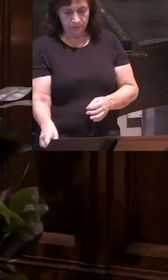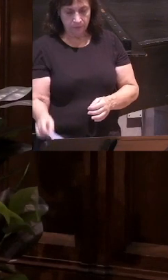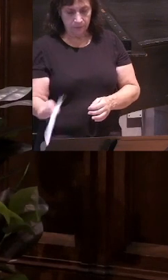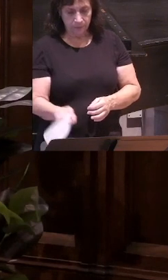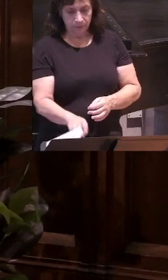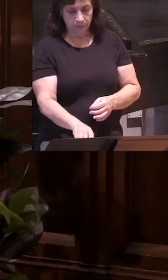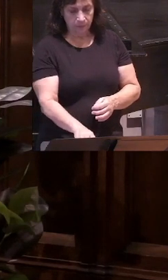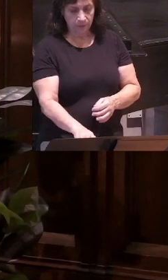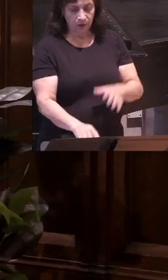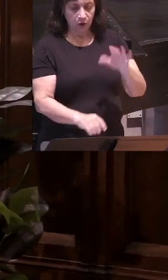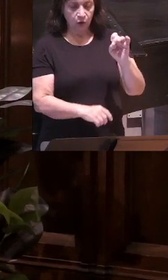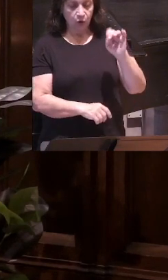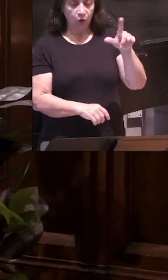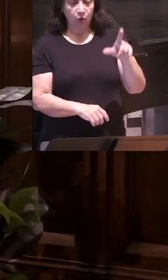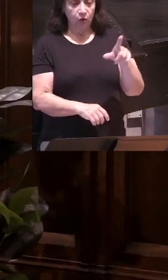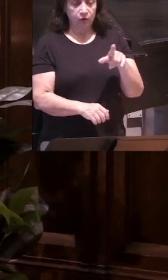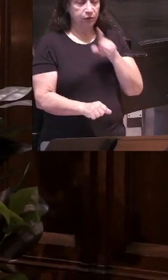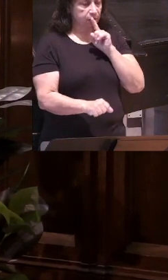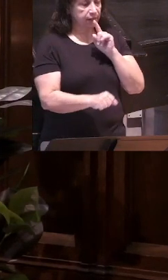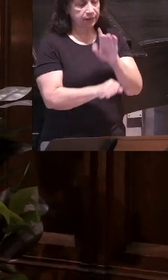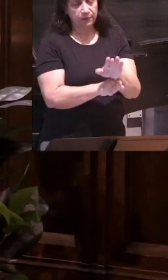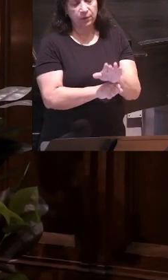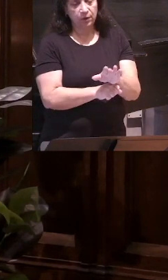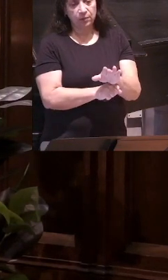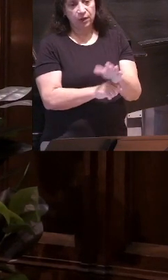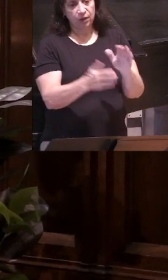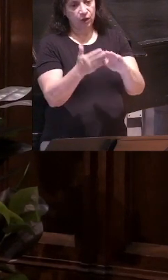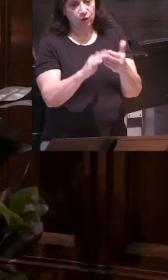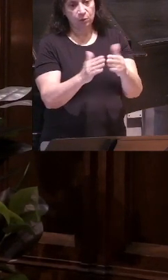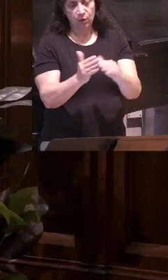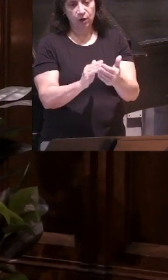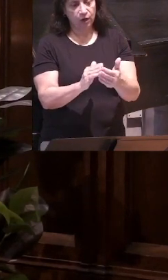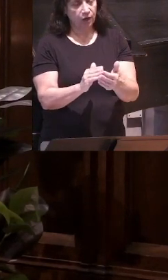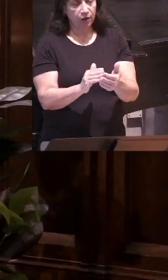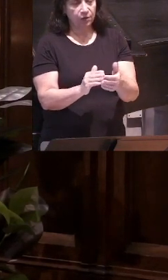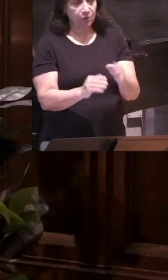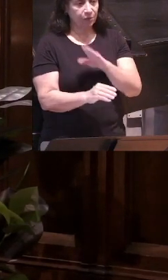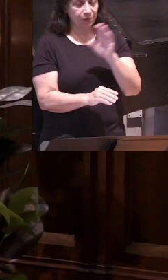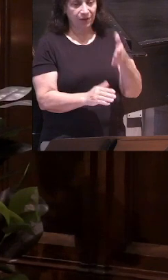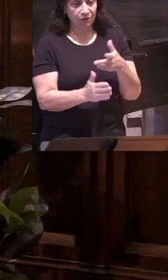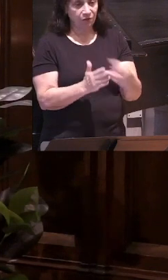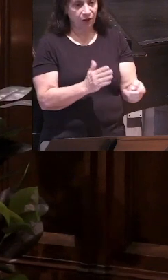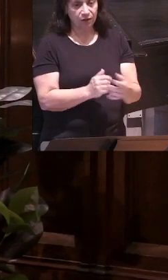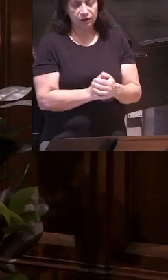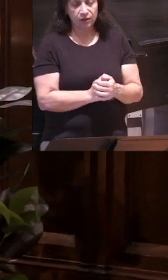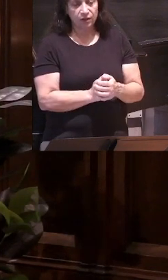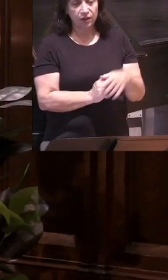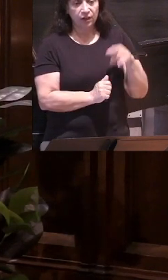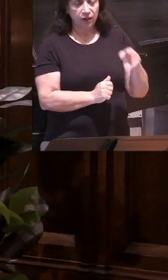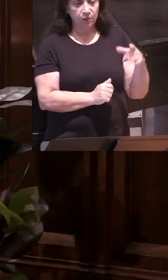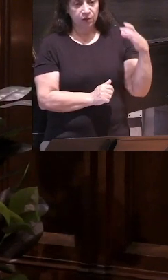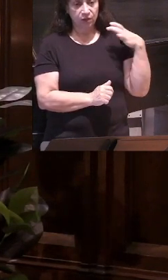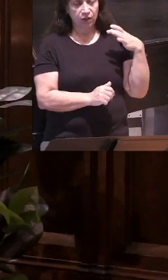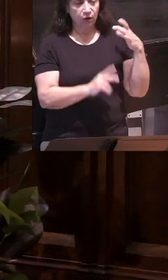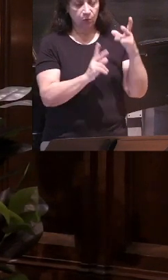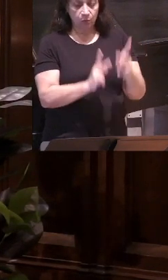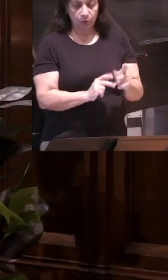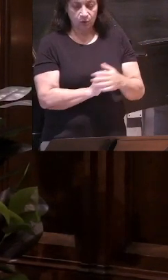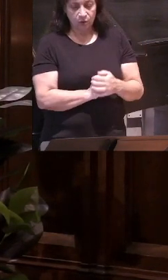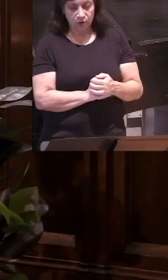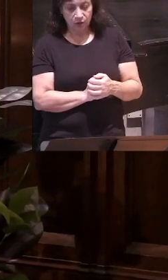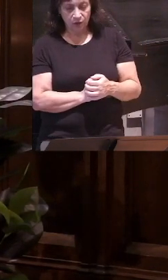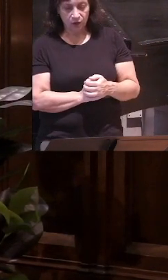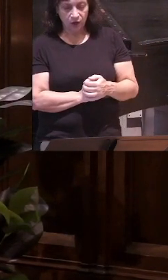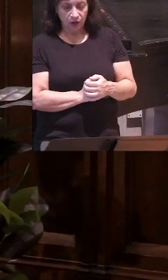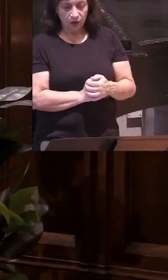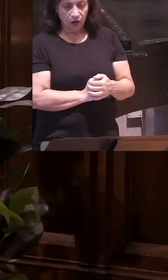Earl's dedication and commitment to the community was unwavering. He was the chair of the curatorial committee